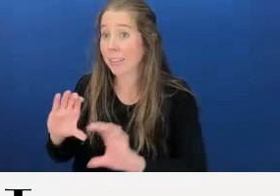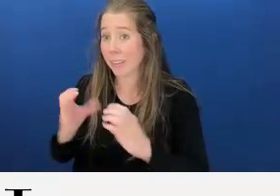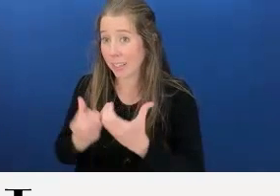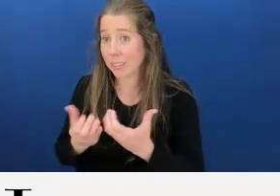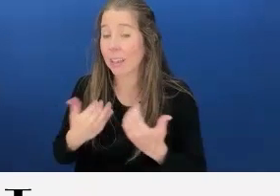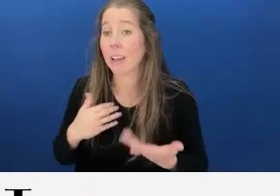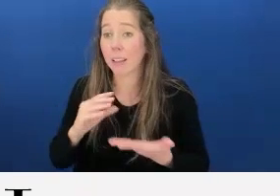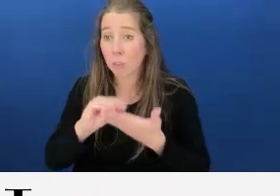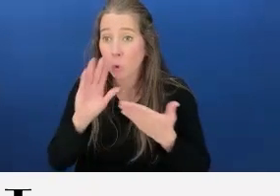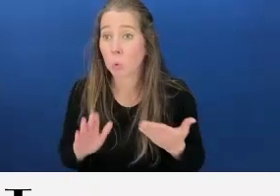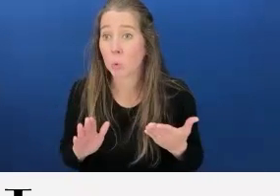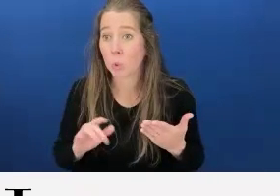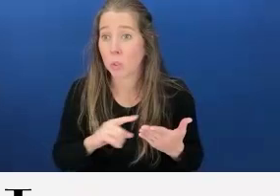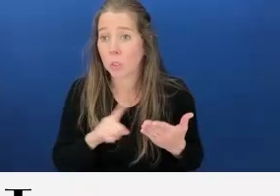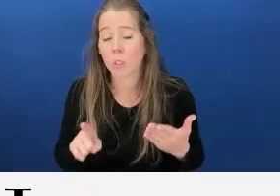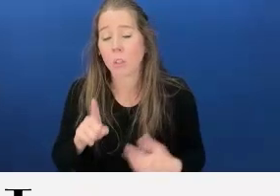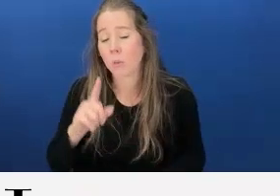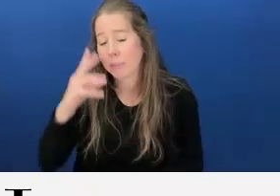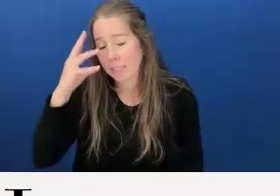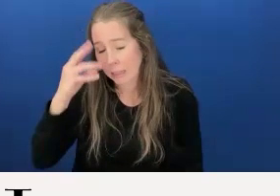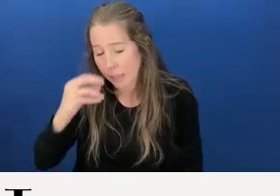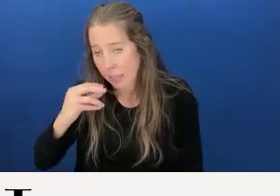who are very sleepy,